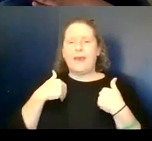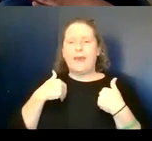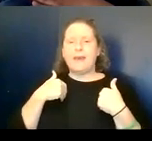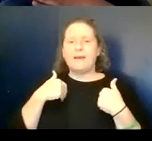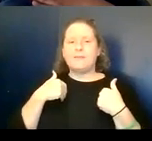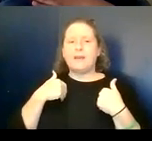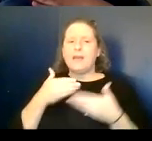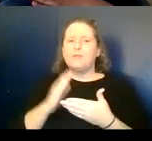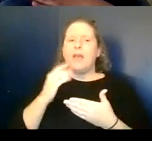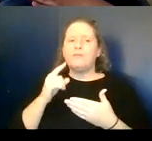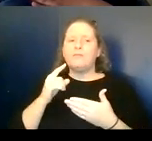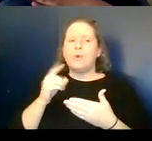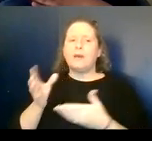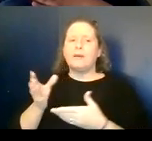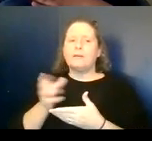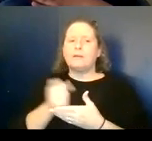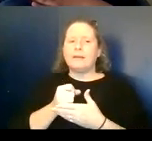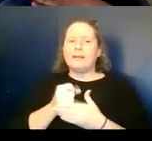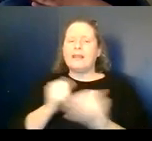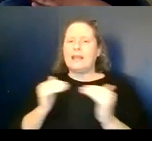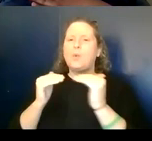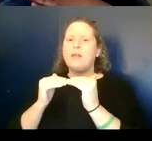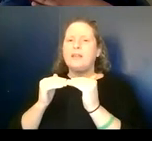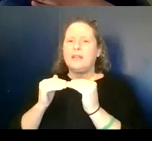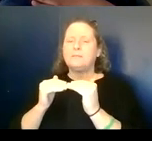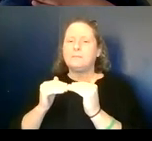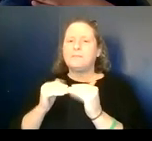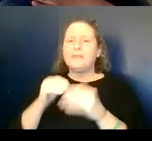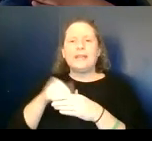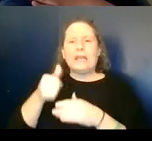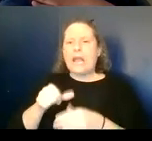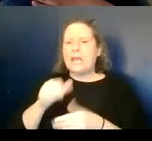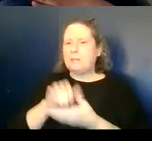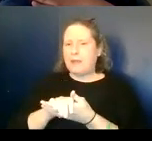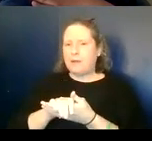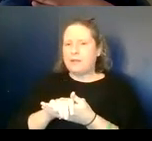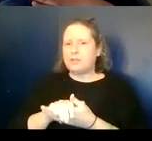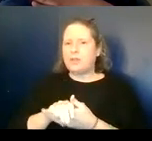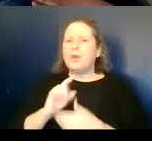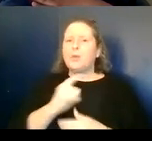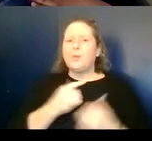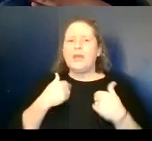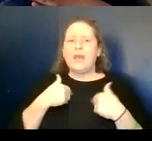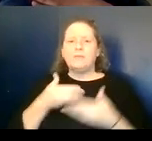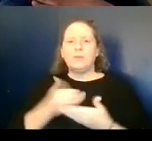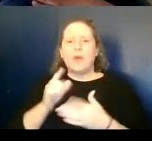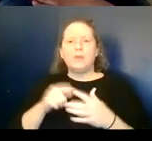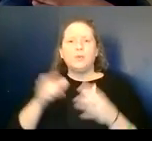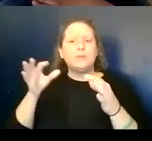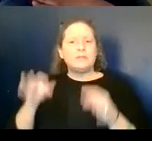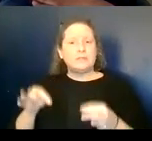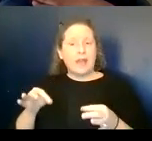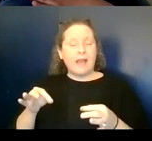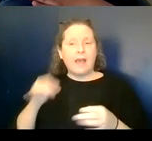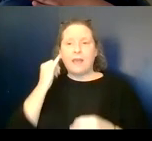equality and equity in any marriage. We have the right to decide